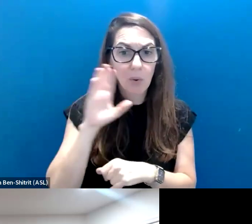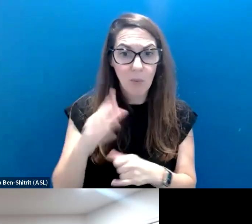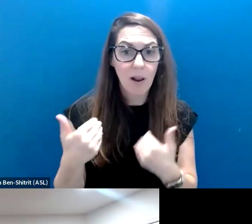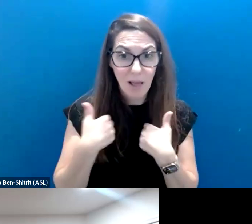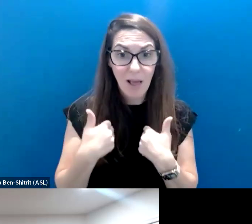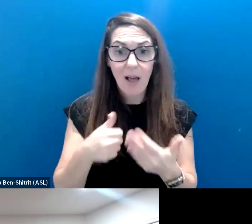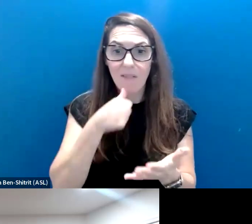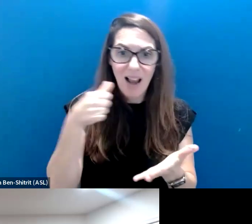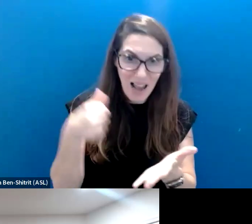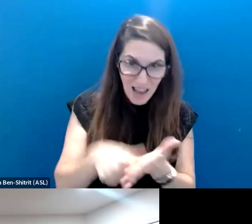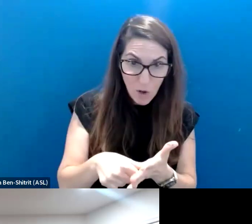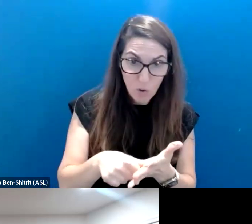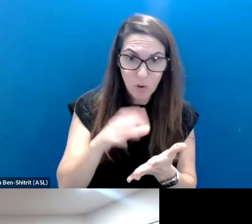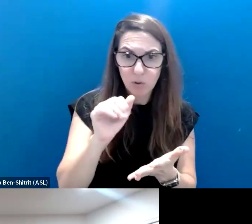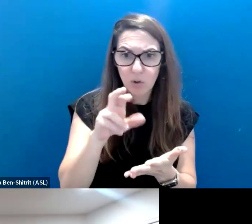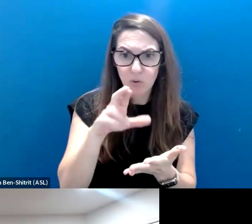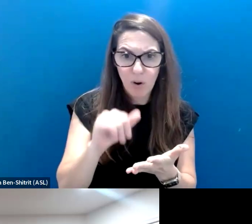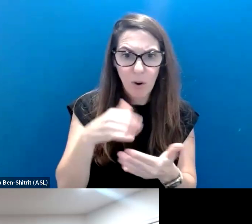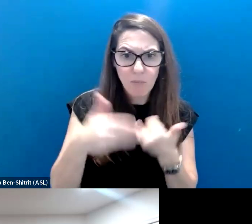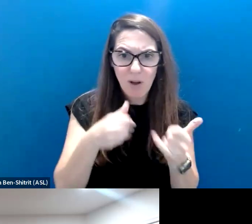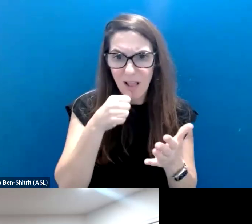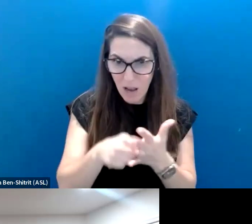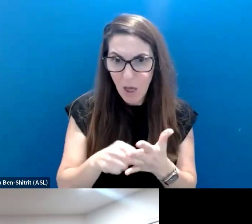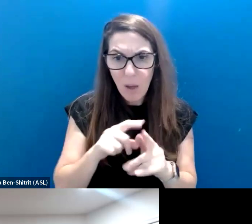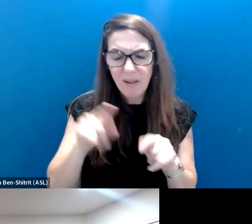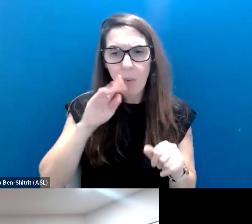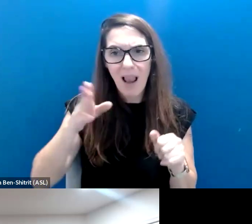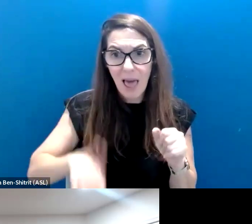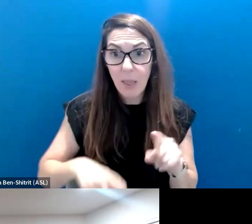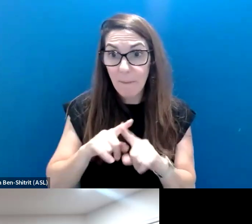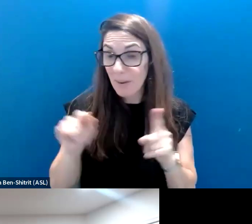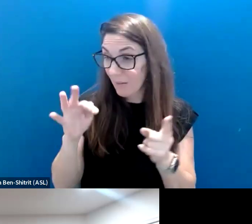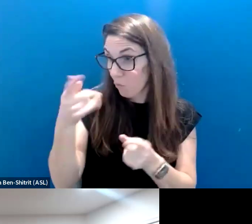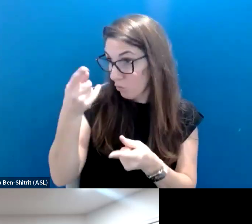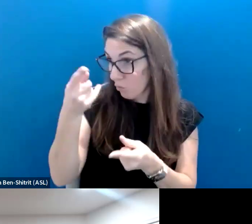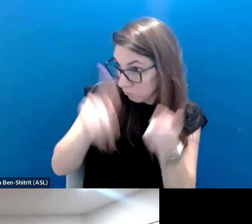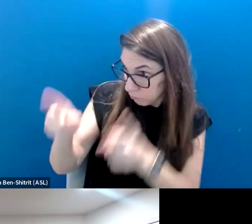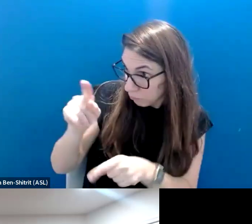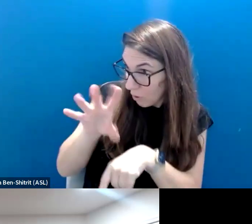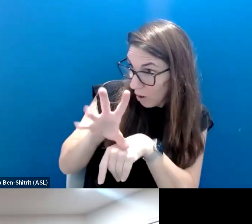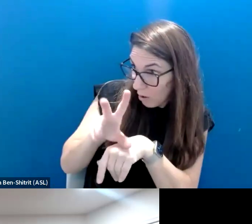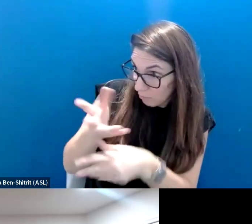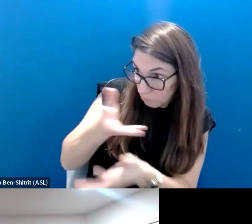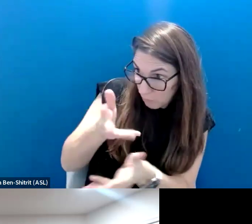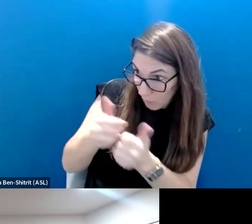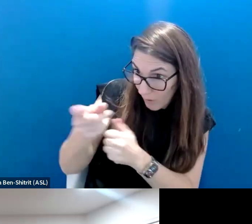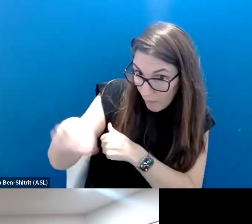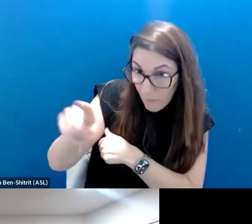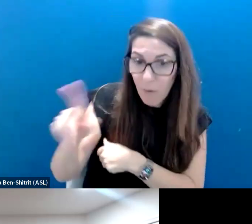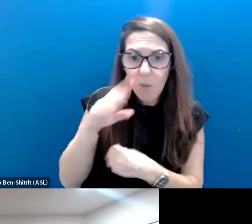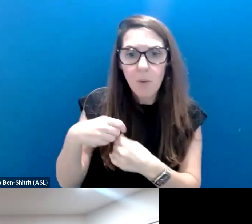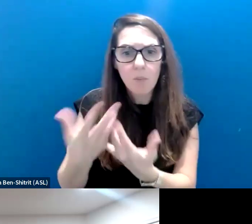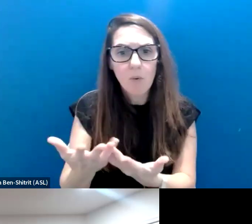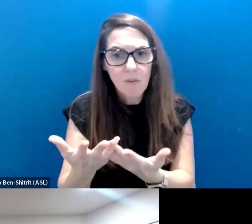letter because it will be late. But if we do this in concert with them, then that will provide top cover for the